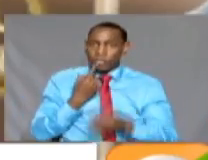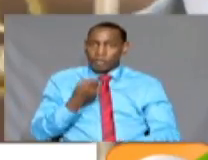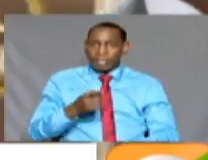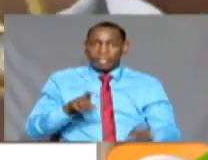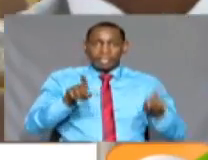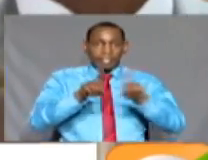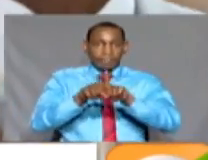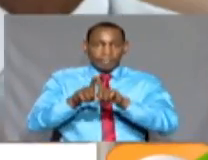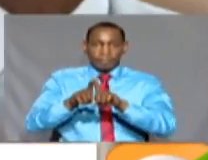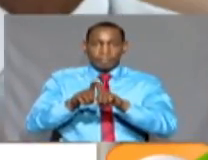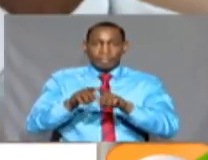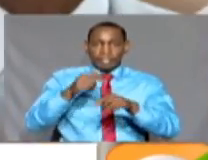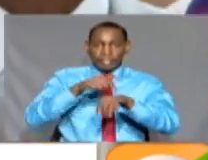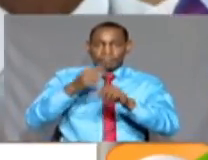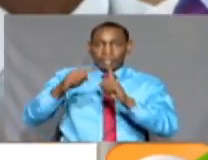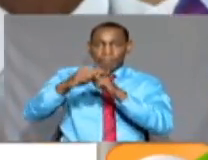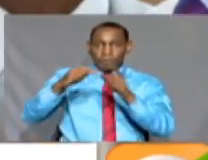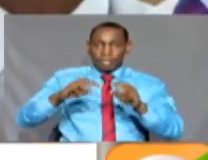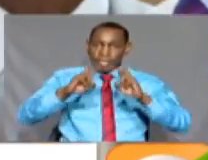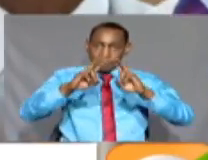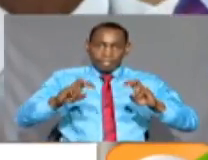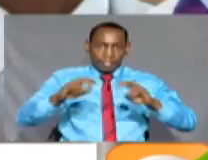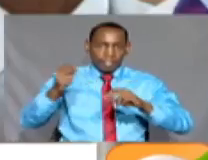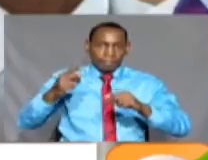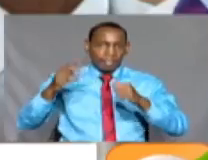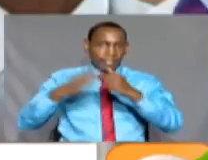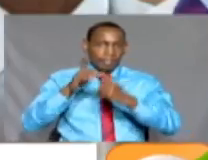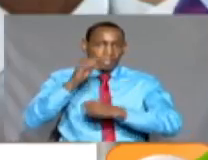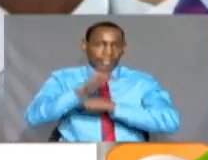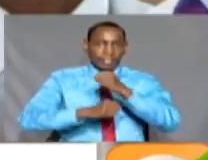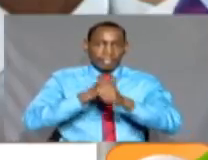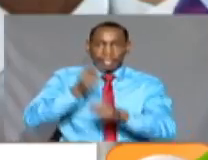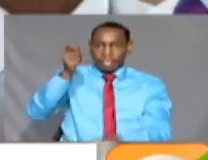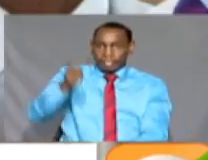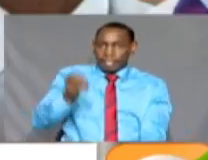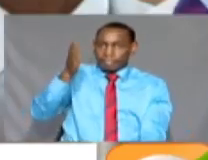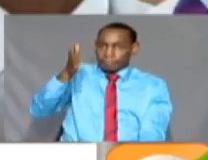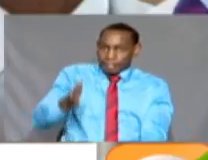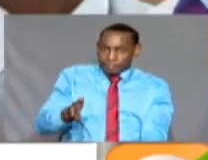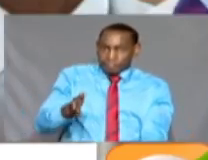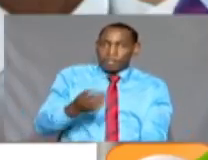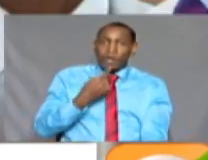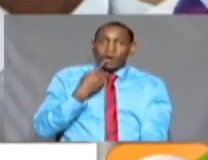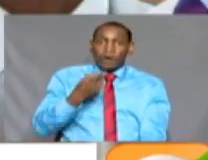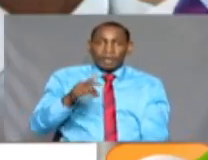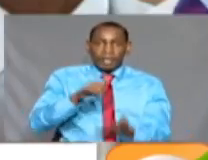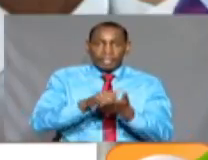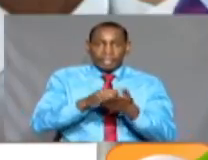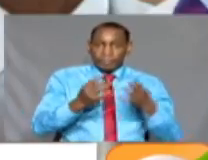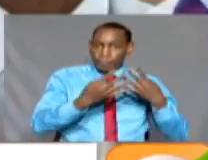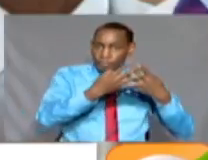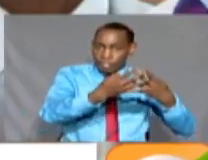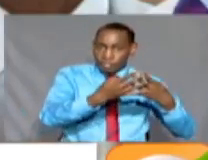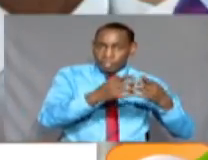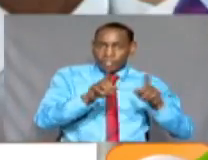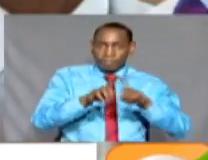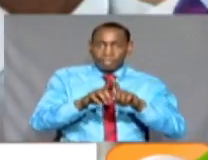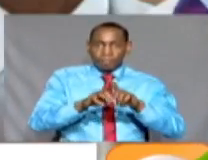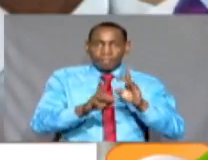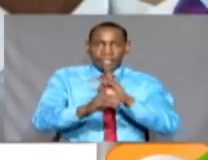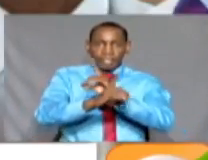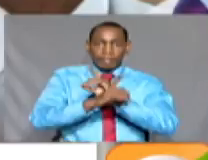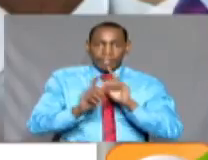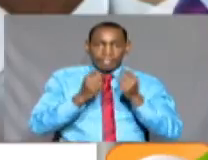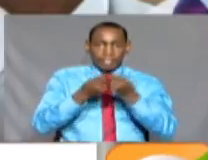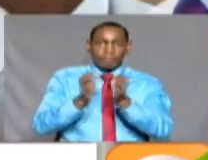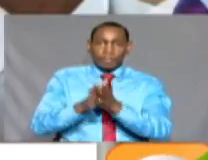the height of Cohen's murder probe in September this year, Justice Jesse Lassit directed prosecution, defense teams and